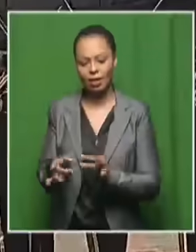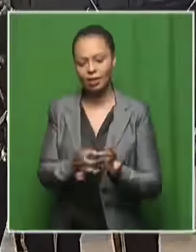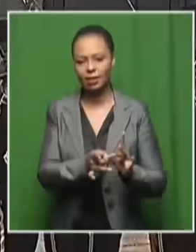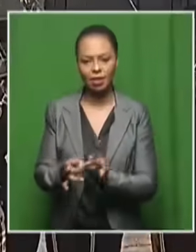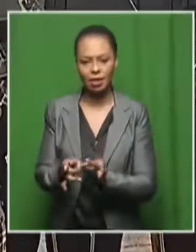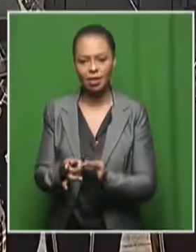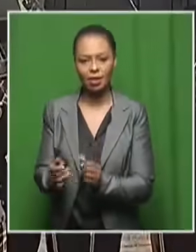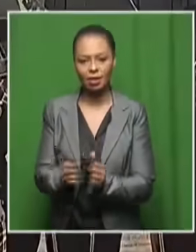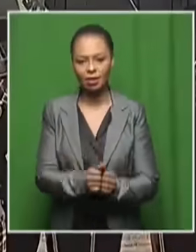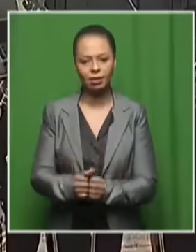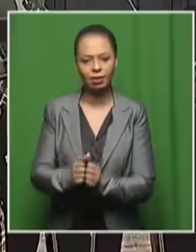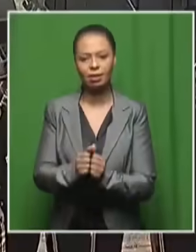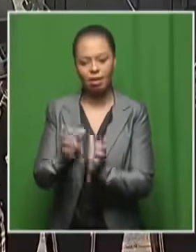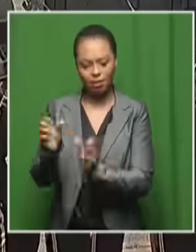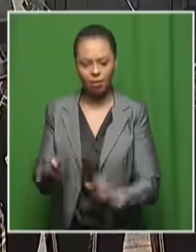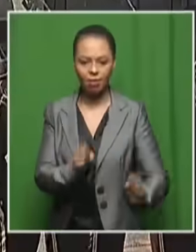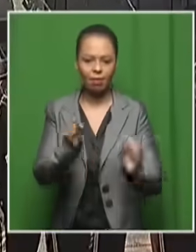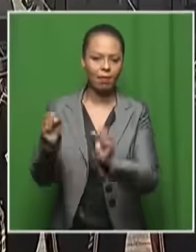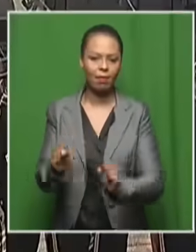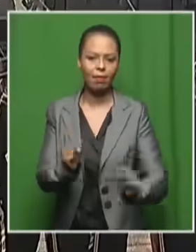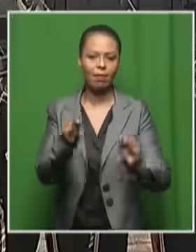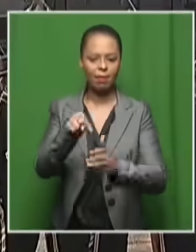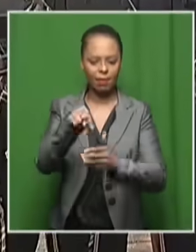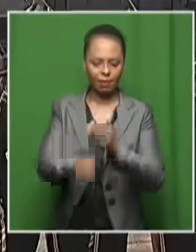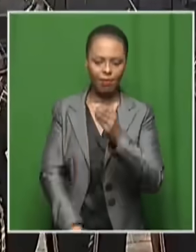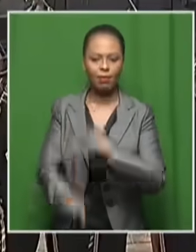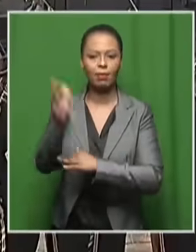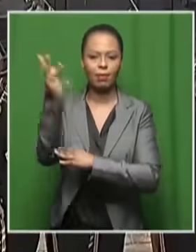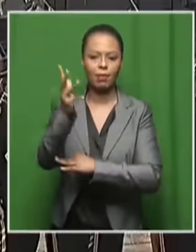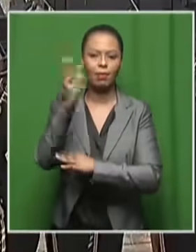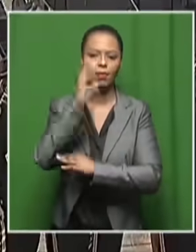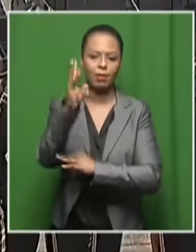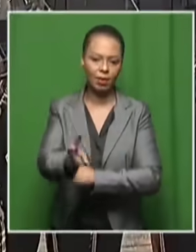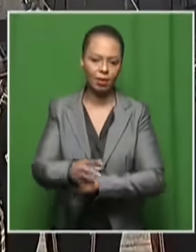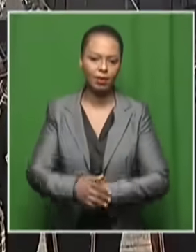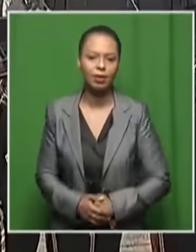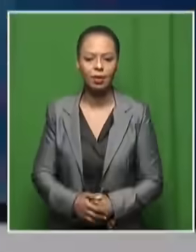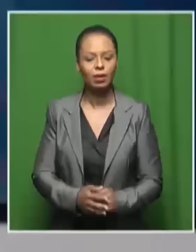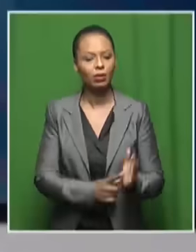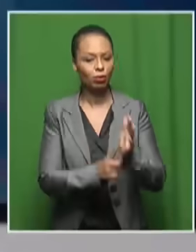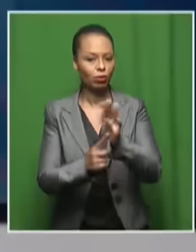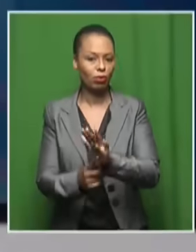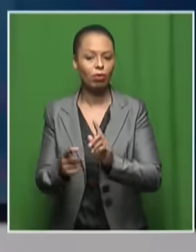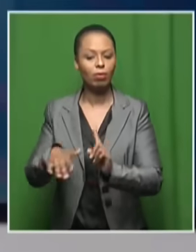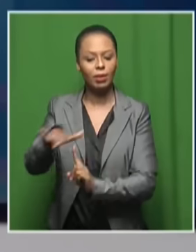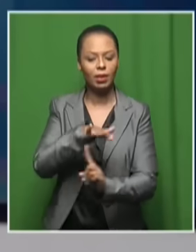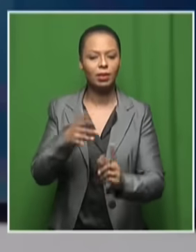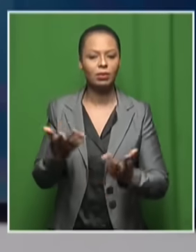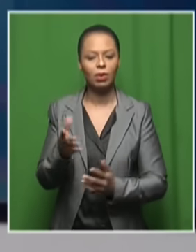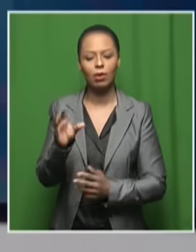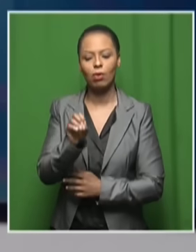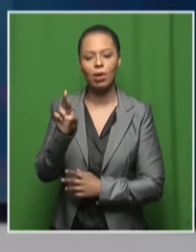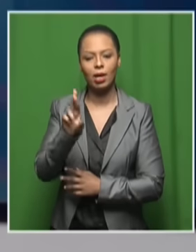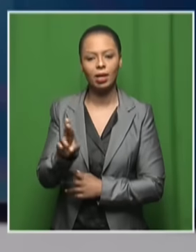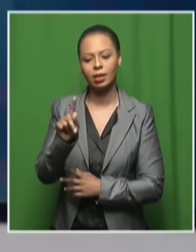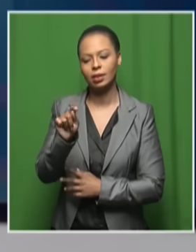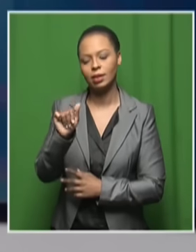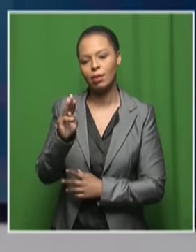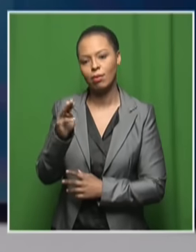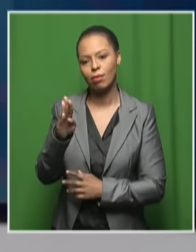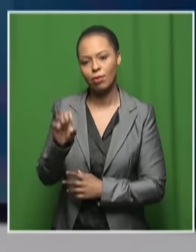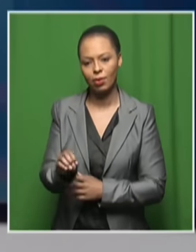are expecting him to engage various leaders on. So those are live visuals from OR Tambo International Airport. All